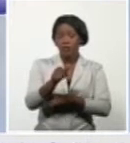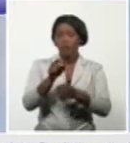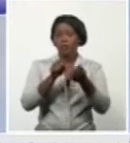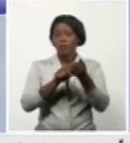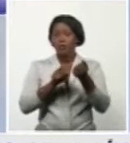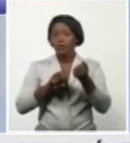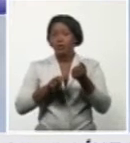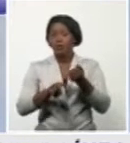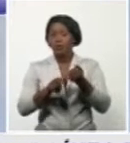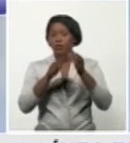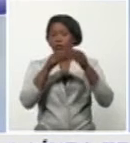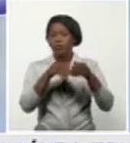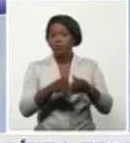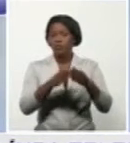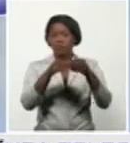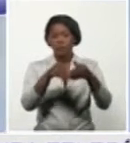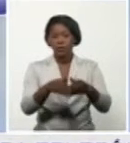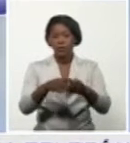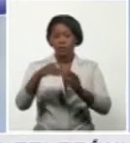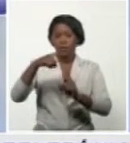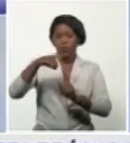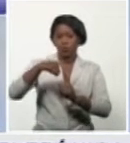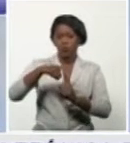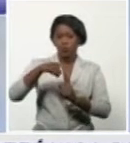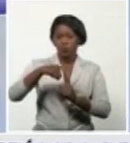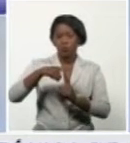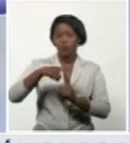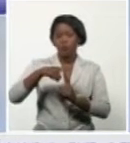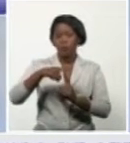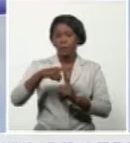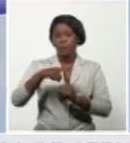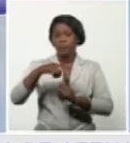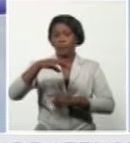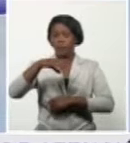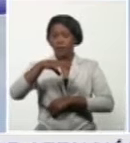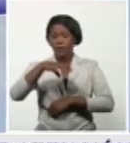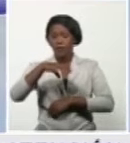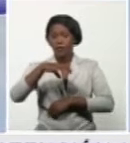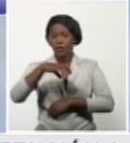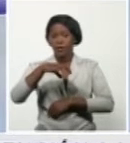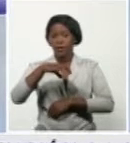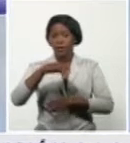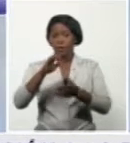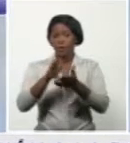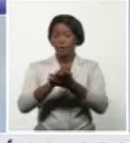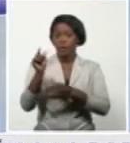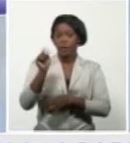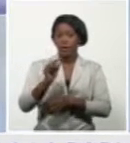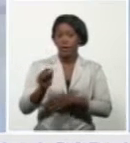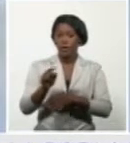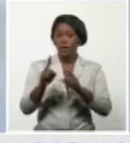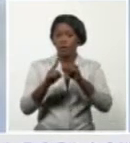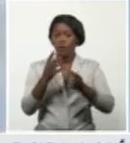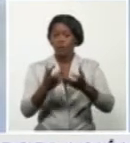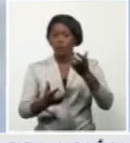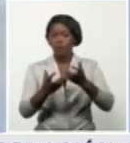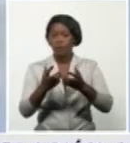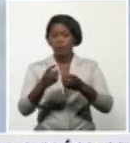Granma, Las Tunas, Pinar del Río, Mayabeque, Cienfuegos, Santi